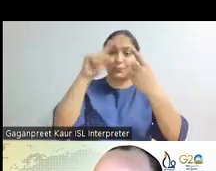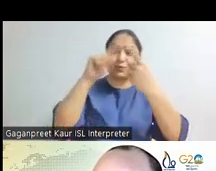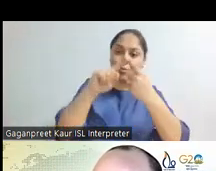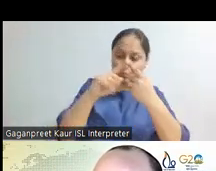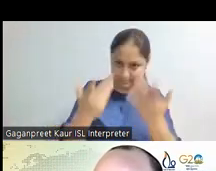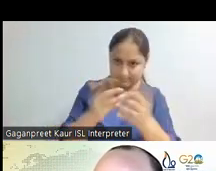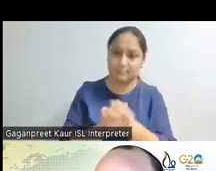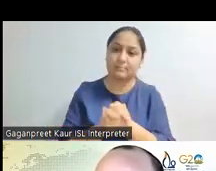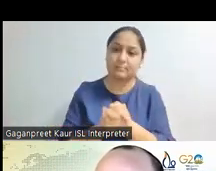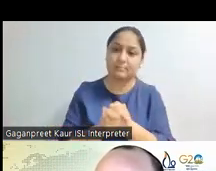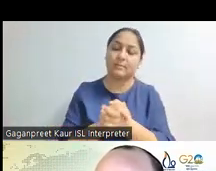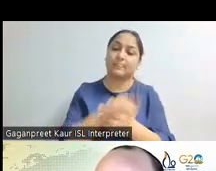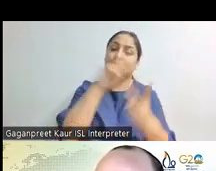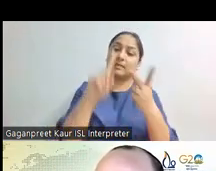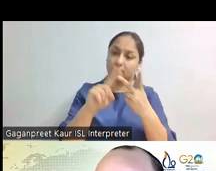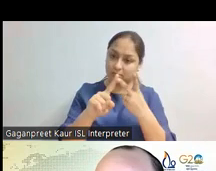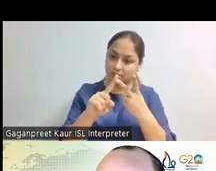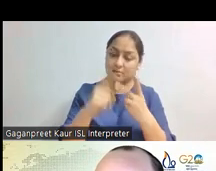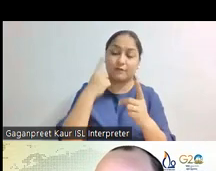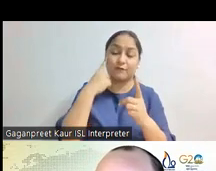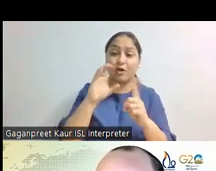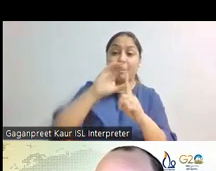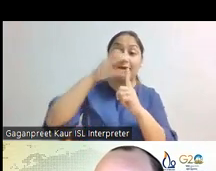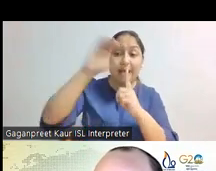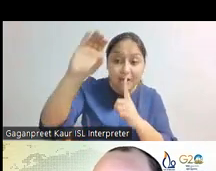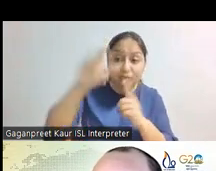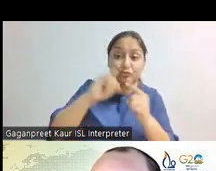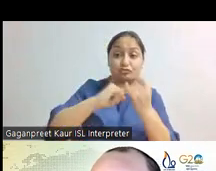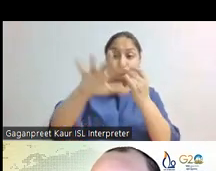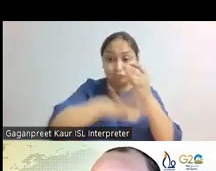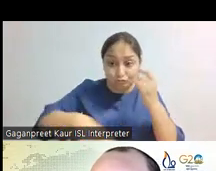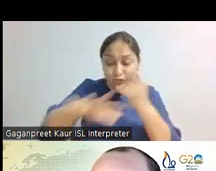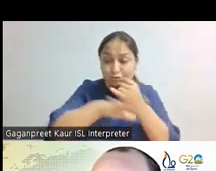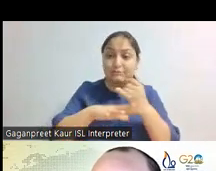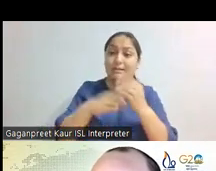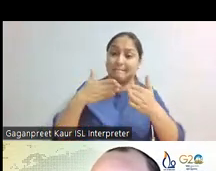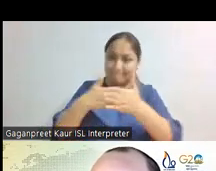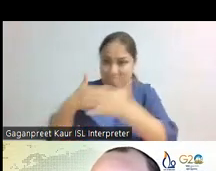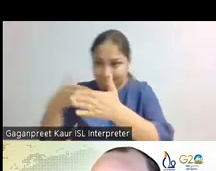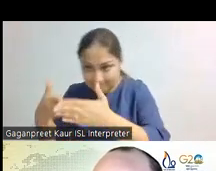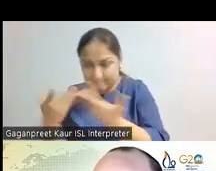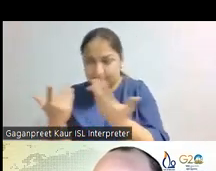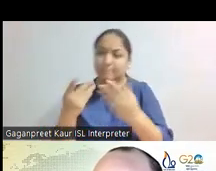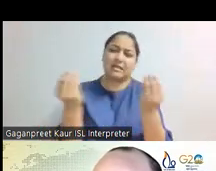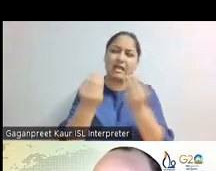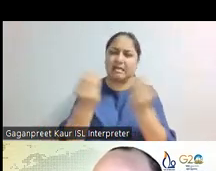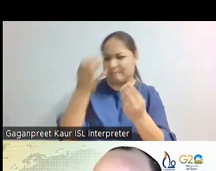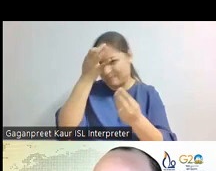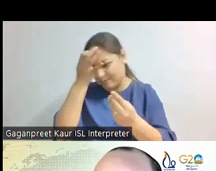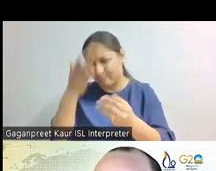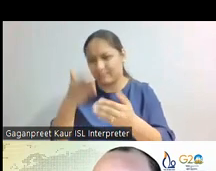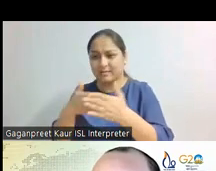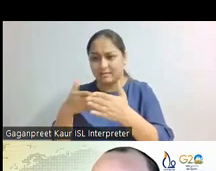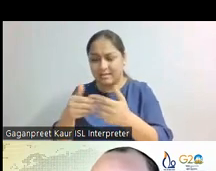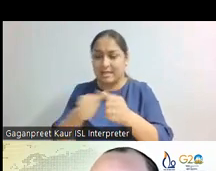Second, addressing socio-cultural barriers, gender stereotypes and biases, and other structural bottlenecks to accessing and